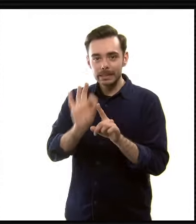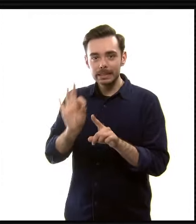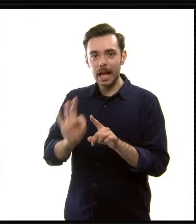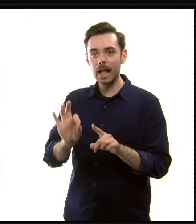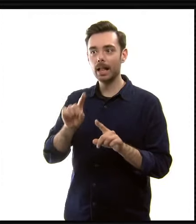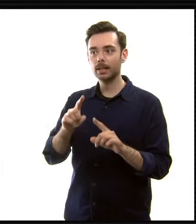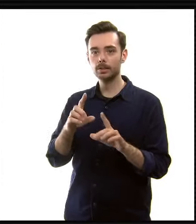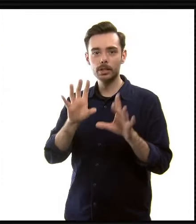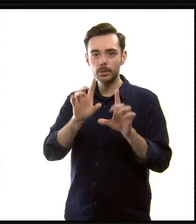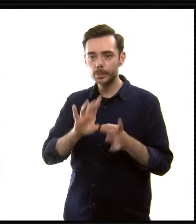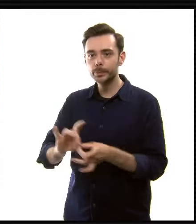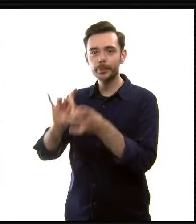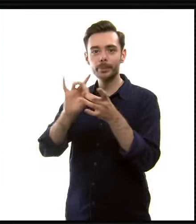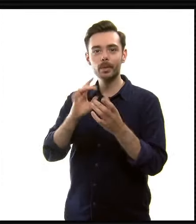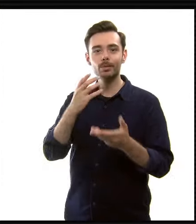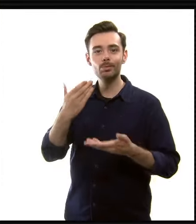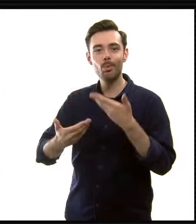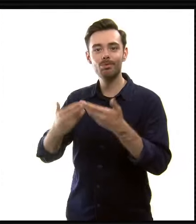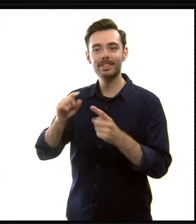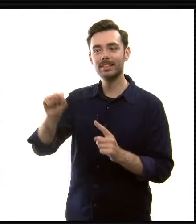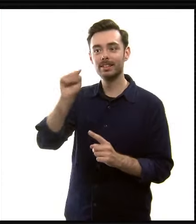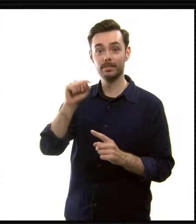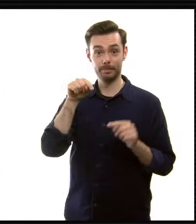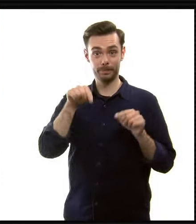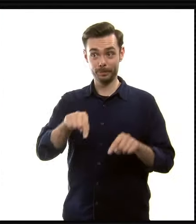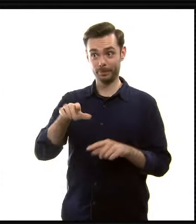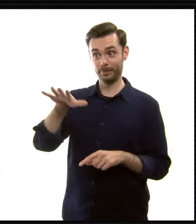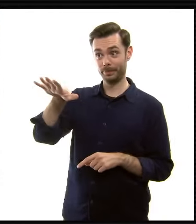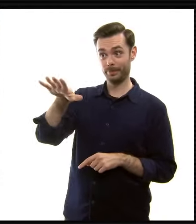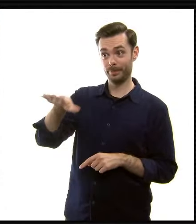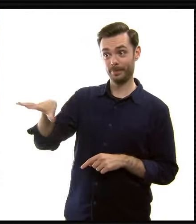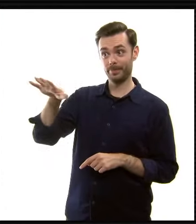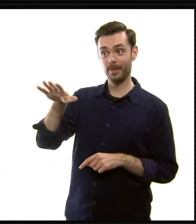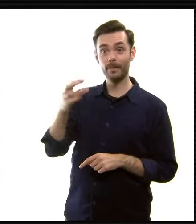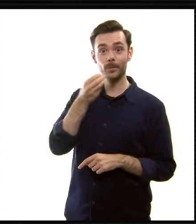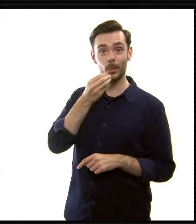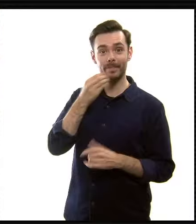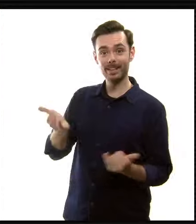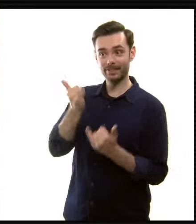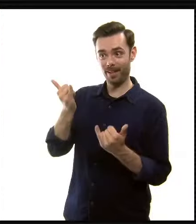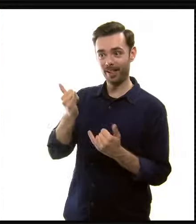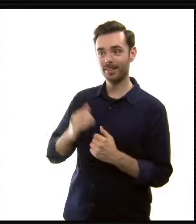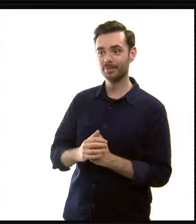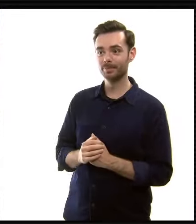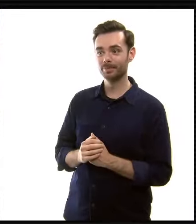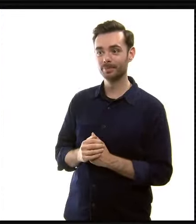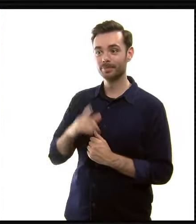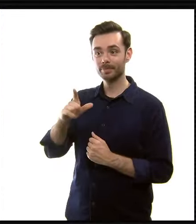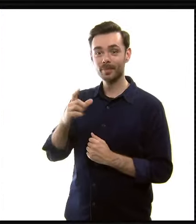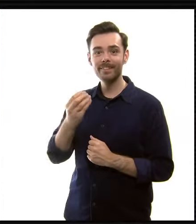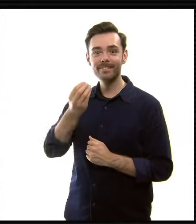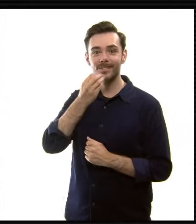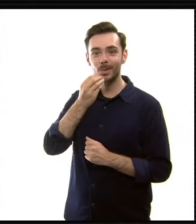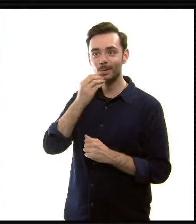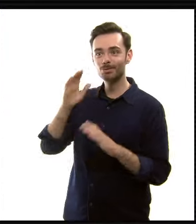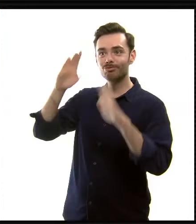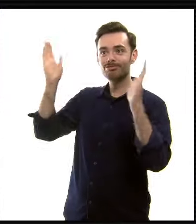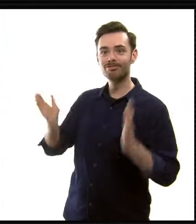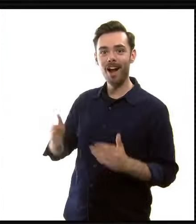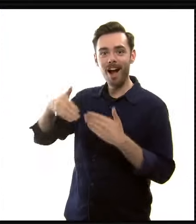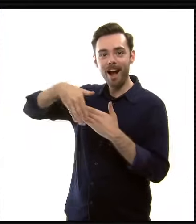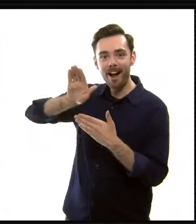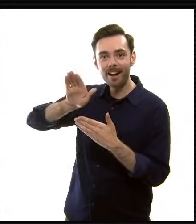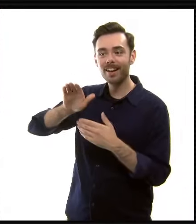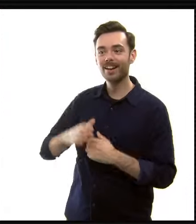have here a food festival with some music on stage, and then we have these food trucks and stuff like that. So right. Stop talking, guys.